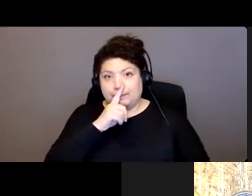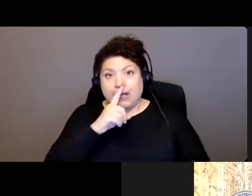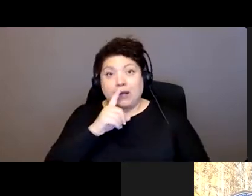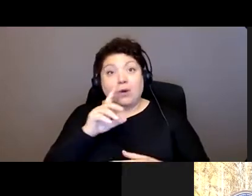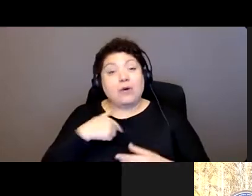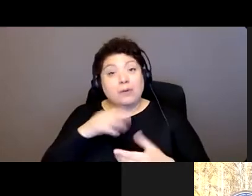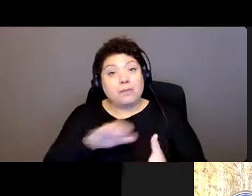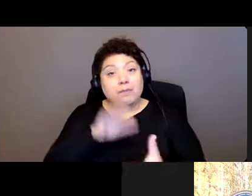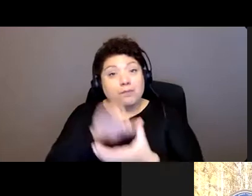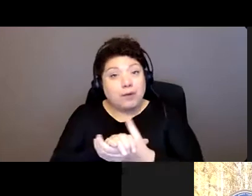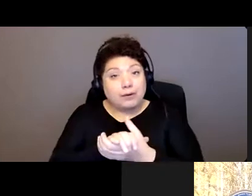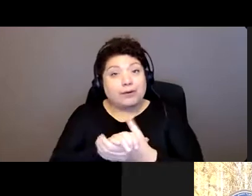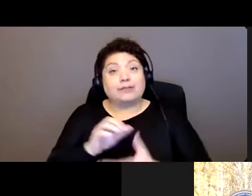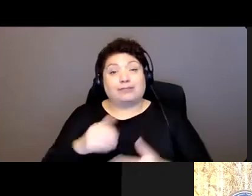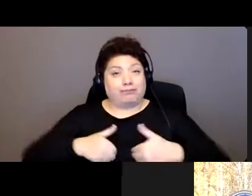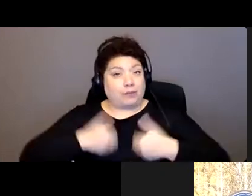very young,